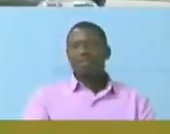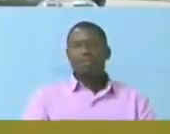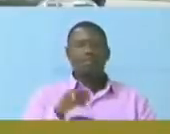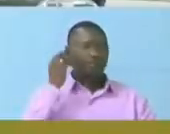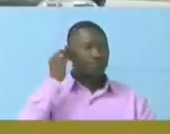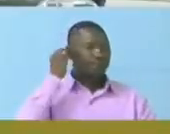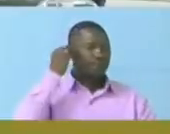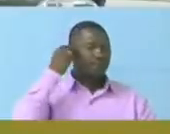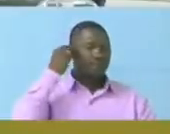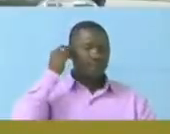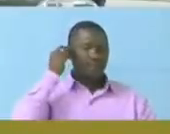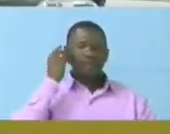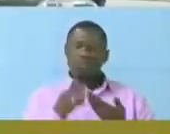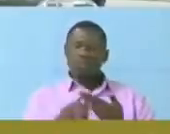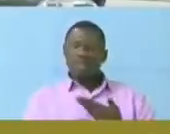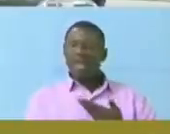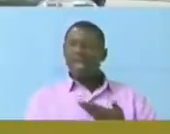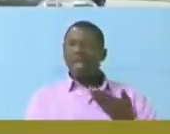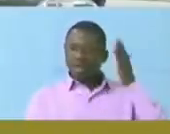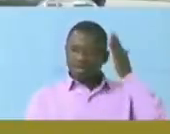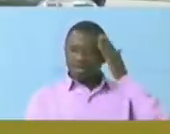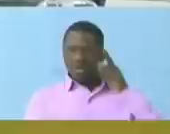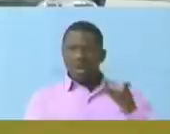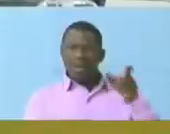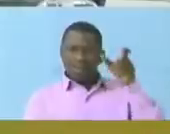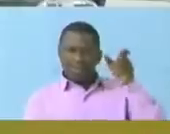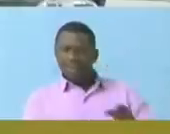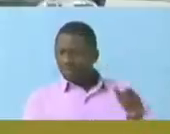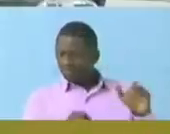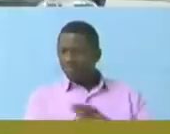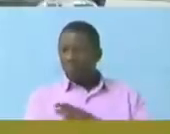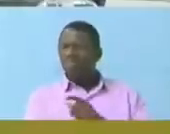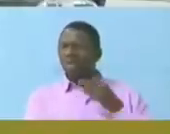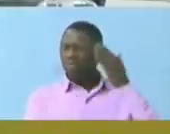have a personal relationship with the passing.